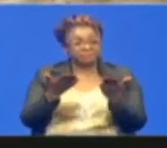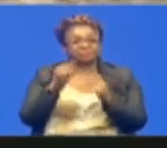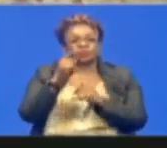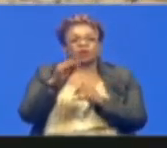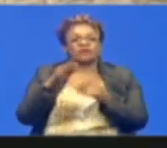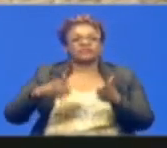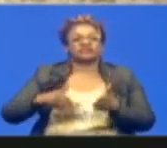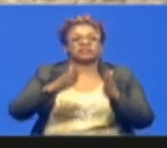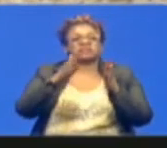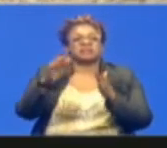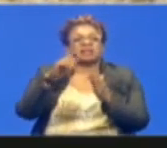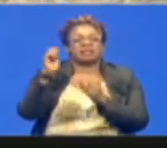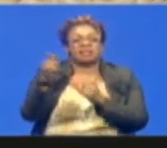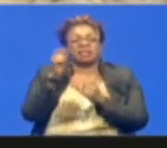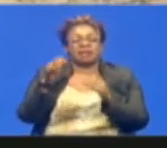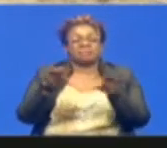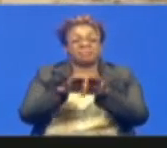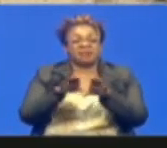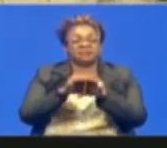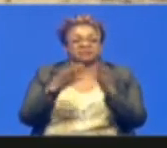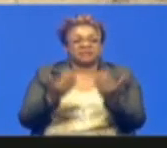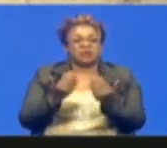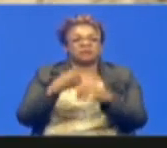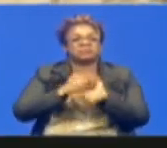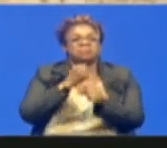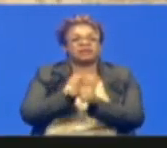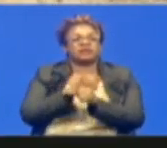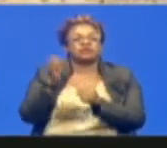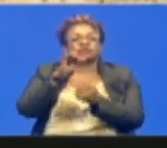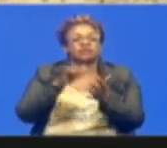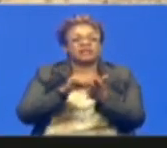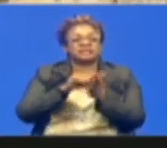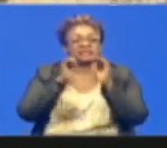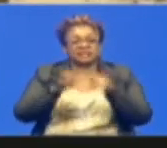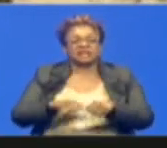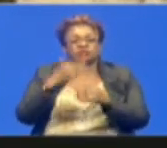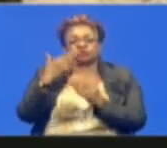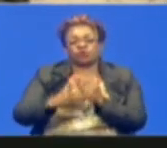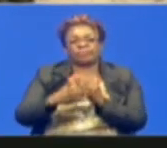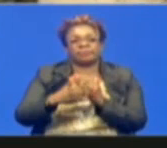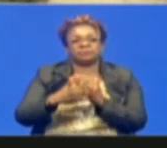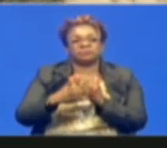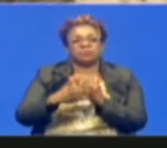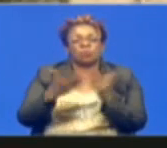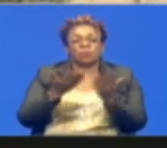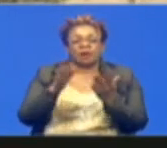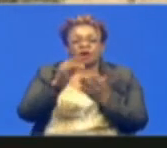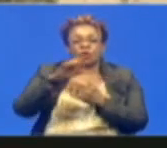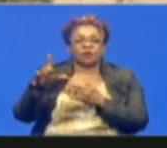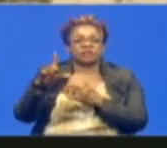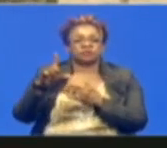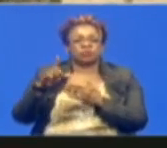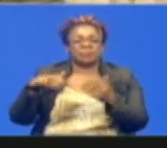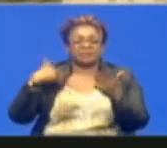the Kenya Pipeline Corporation has dug in order to stop the extent to which the oil spill will be reaching